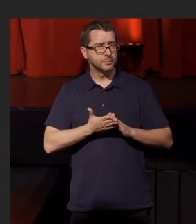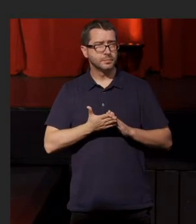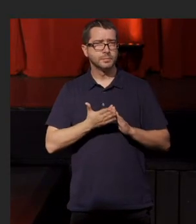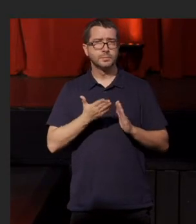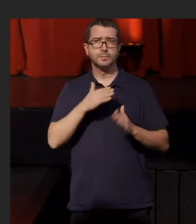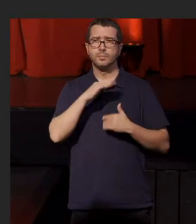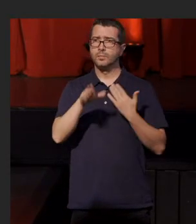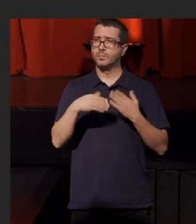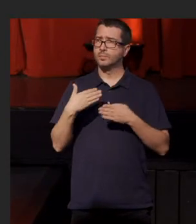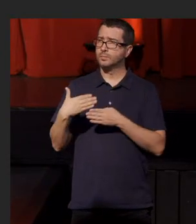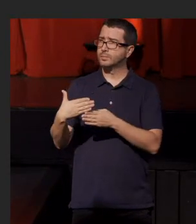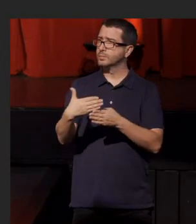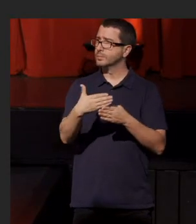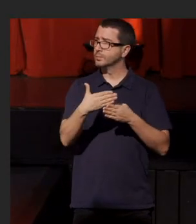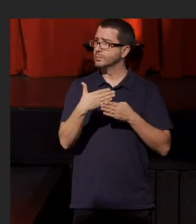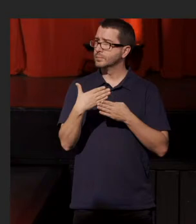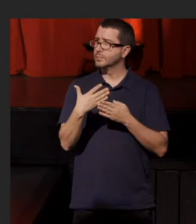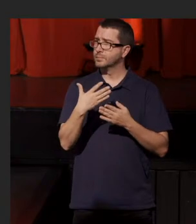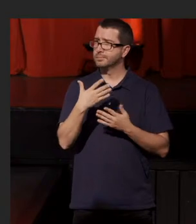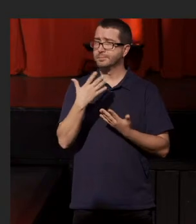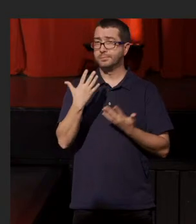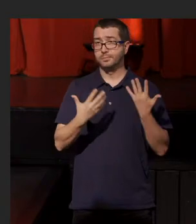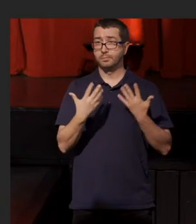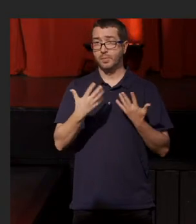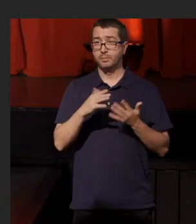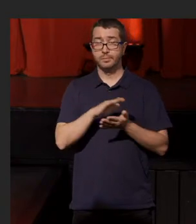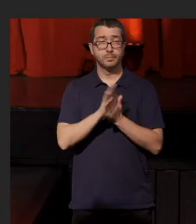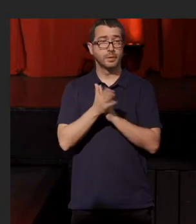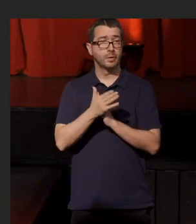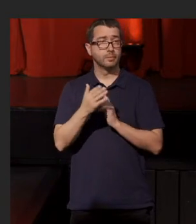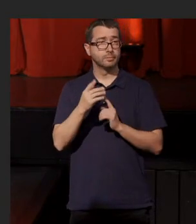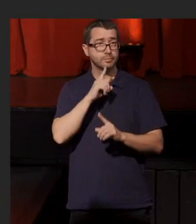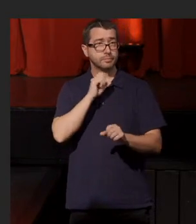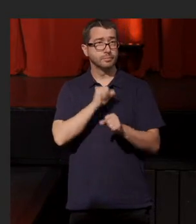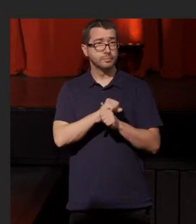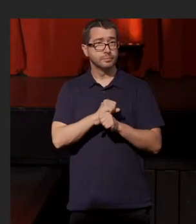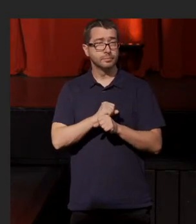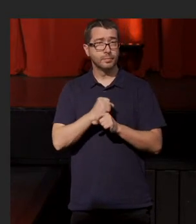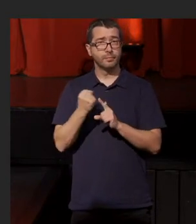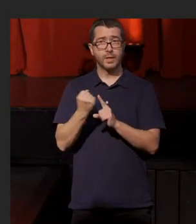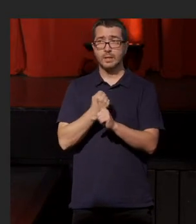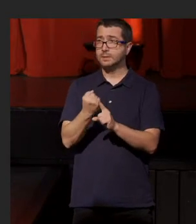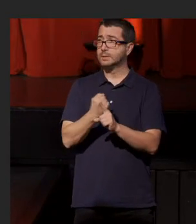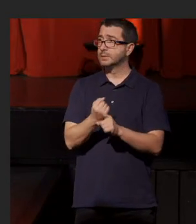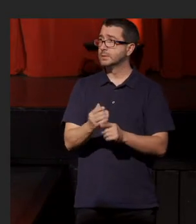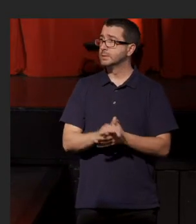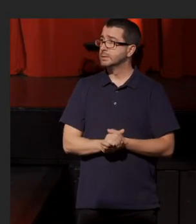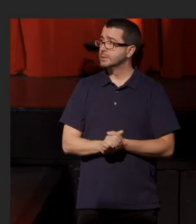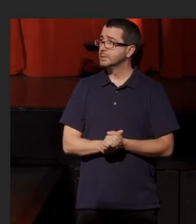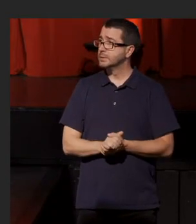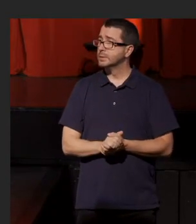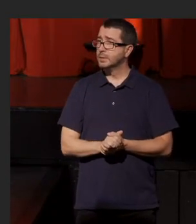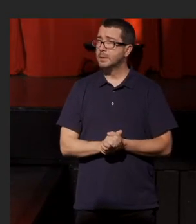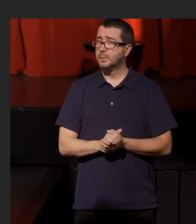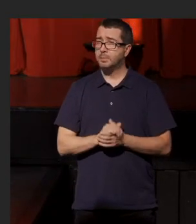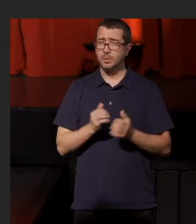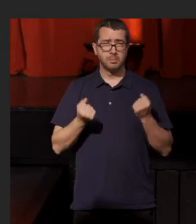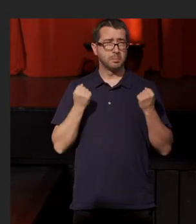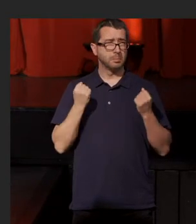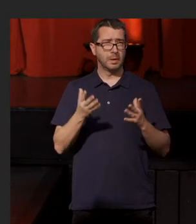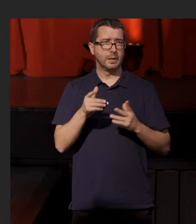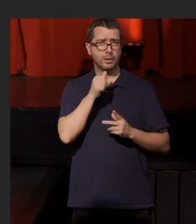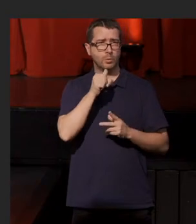into in some cases, violence. And actually, the vast majority of people don't interact in the ecosystem that way. So, like,